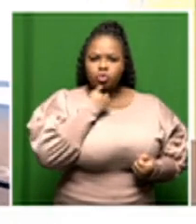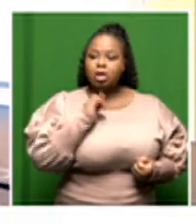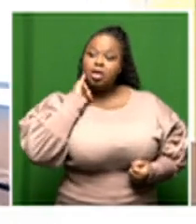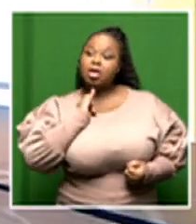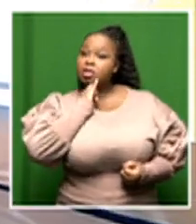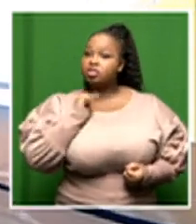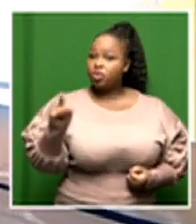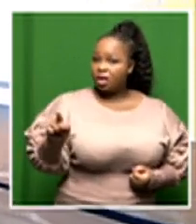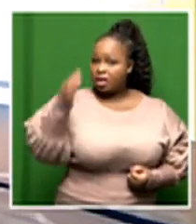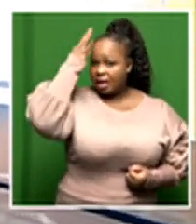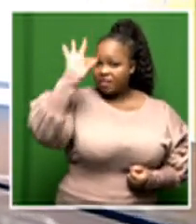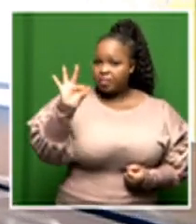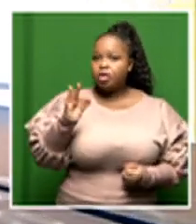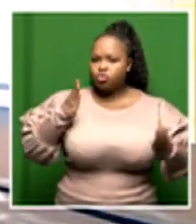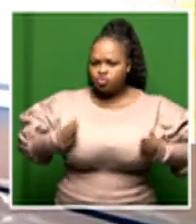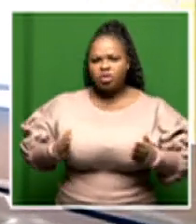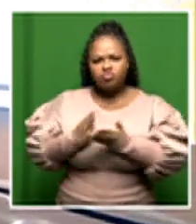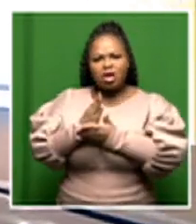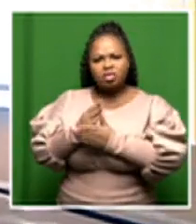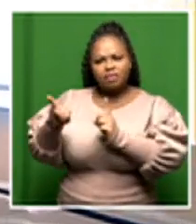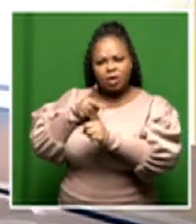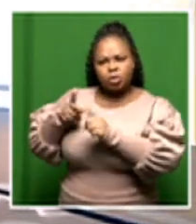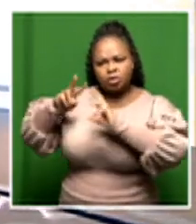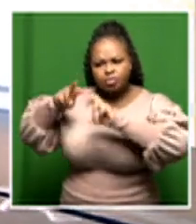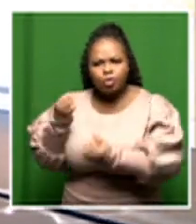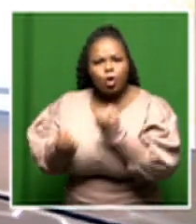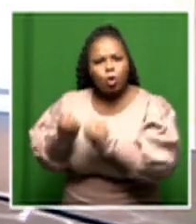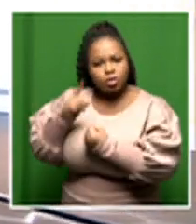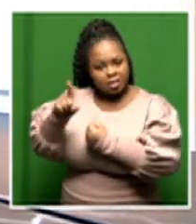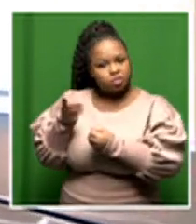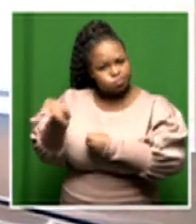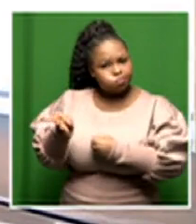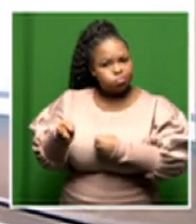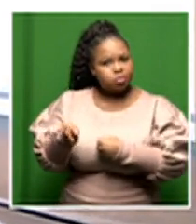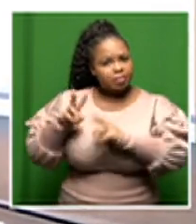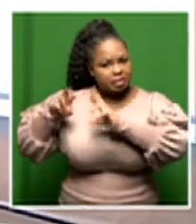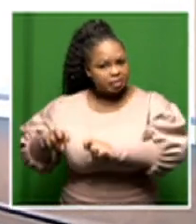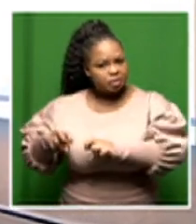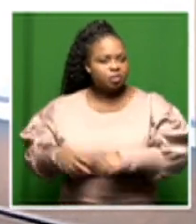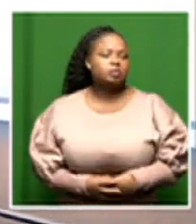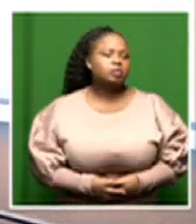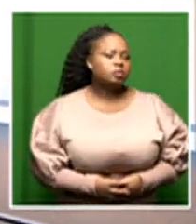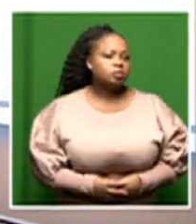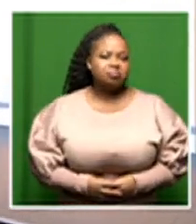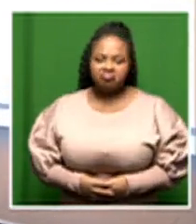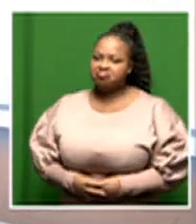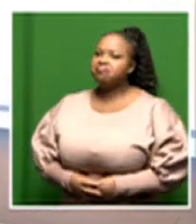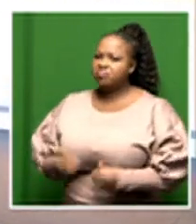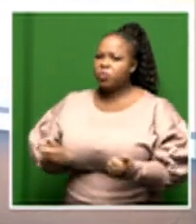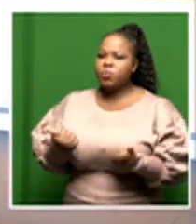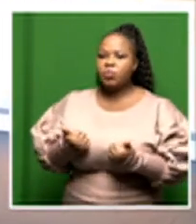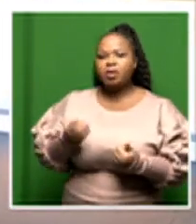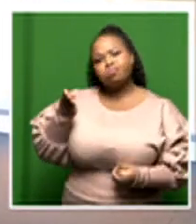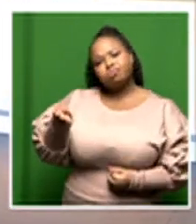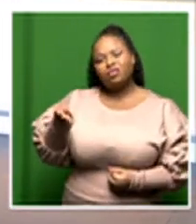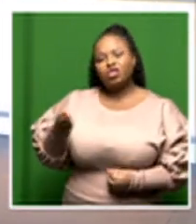abuses by the Israeli government. There is already an investigation following a